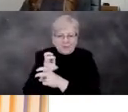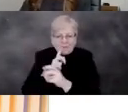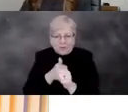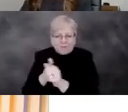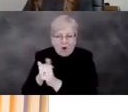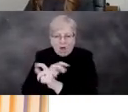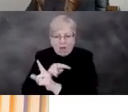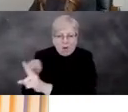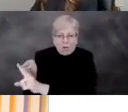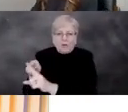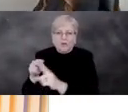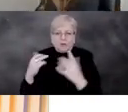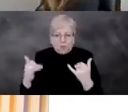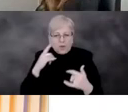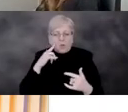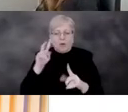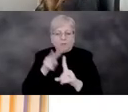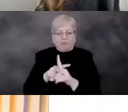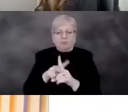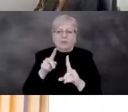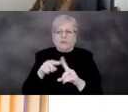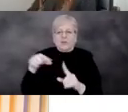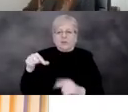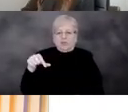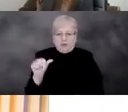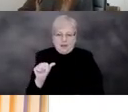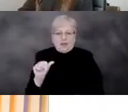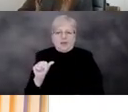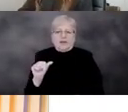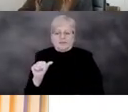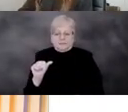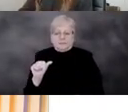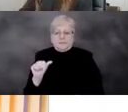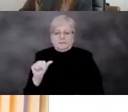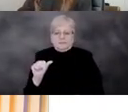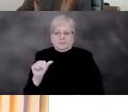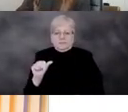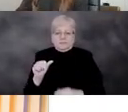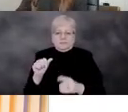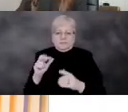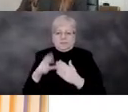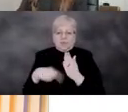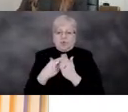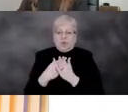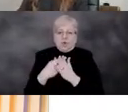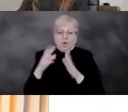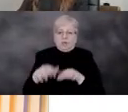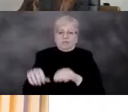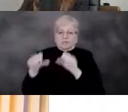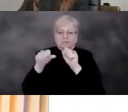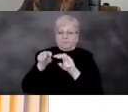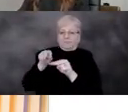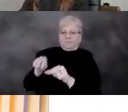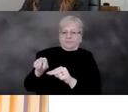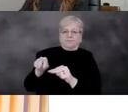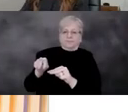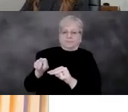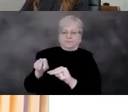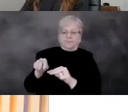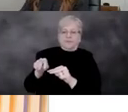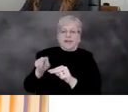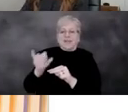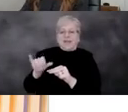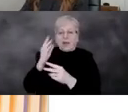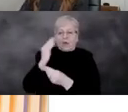individuals are being asked to undertake that role. That information will be shared with